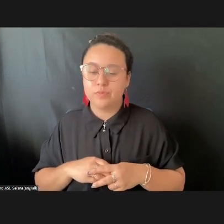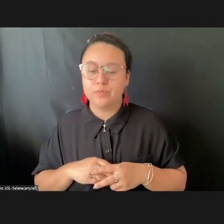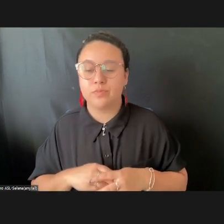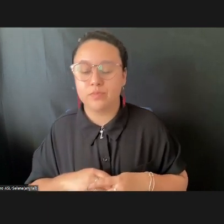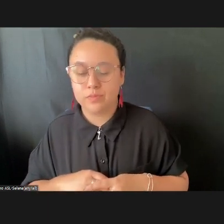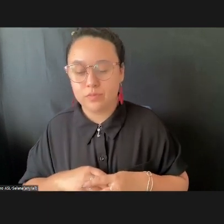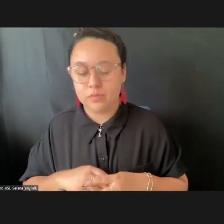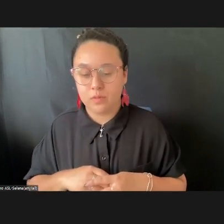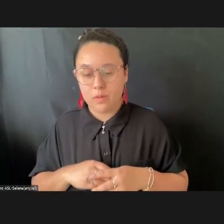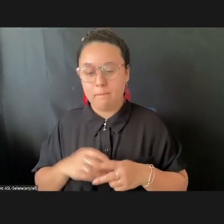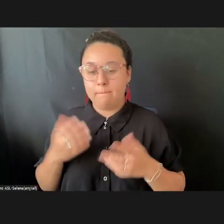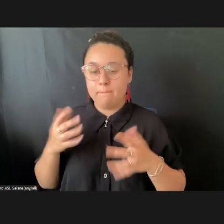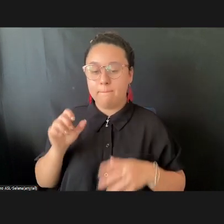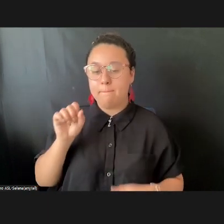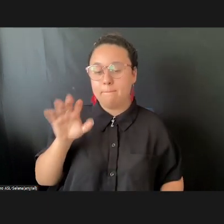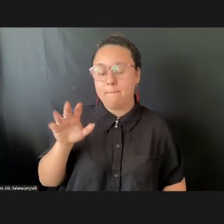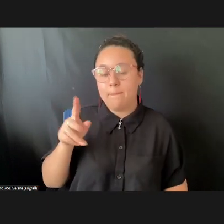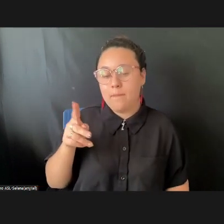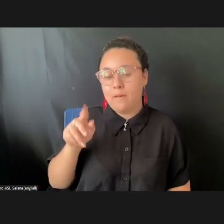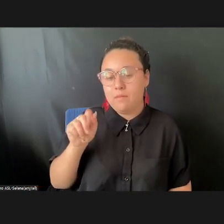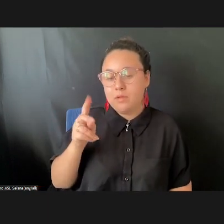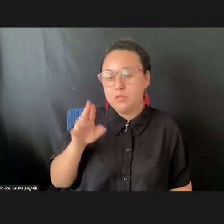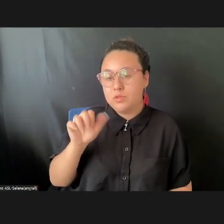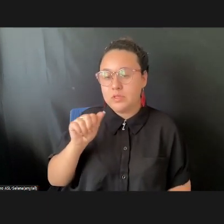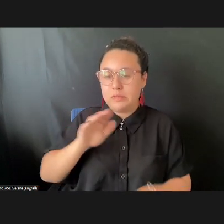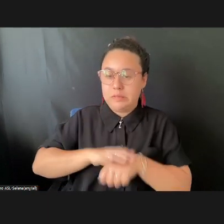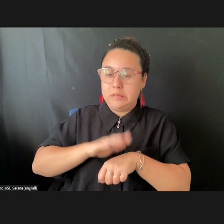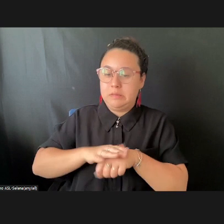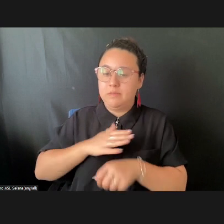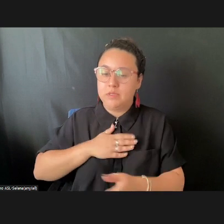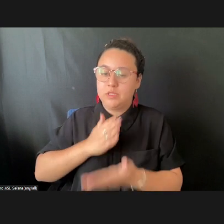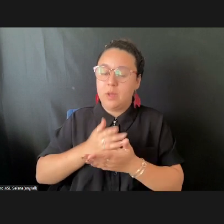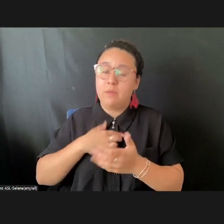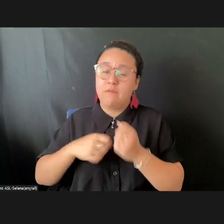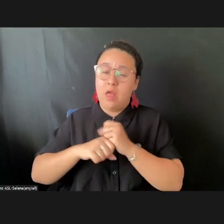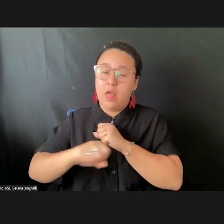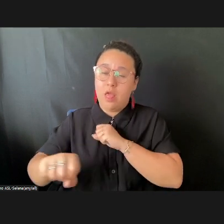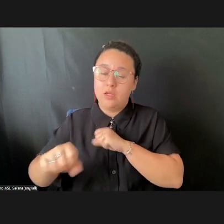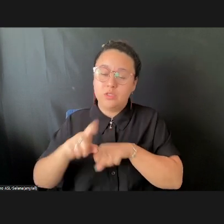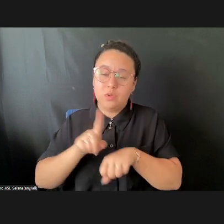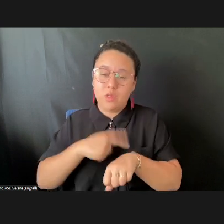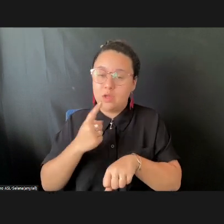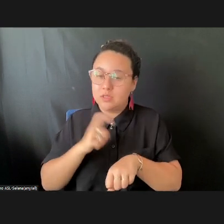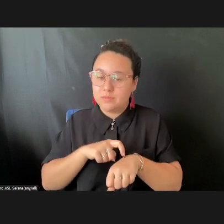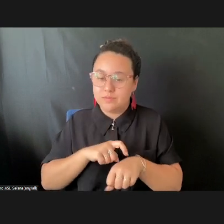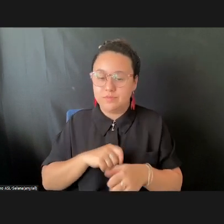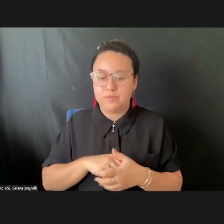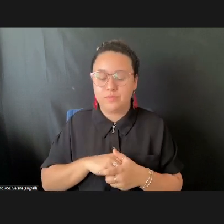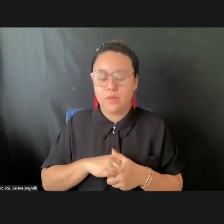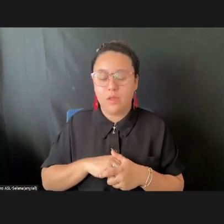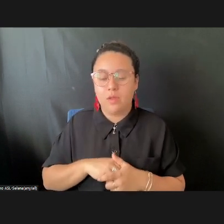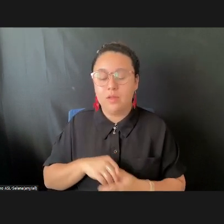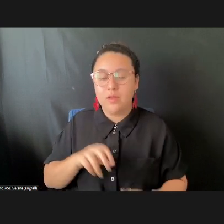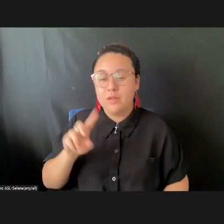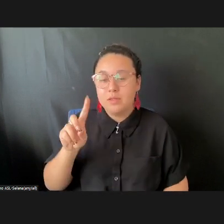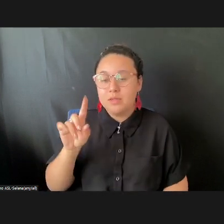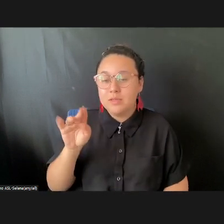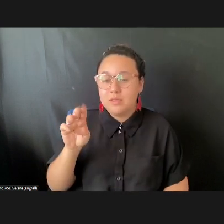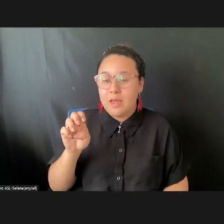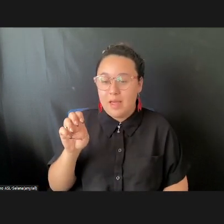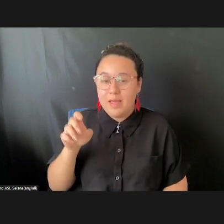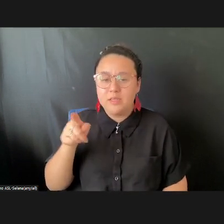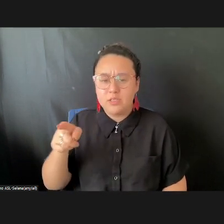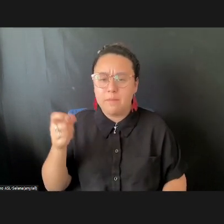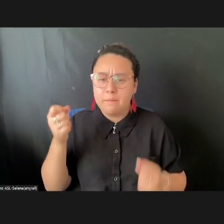given Patricia license to give me the signal to stop if I go on too long. Diane had a number of mentors in